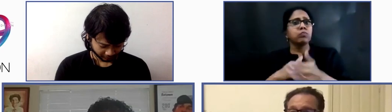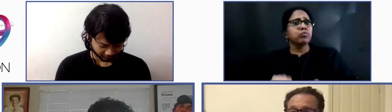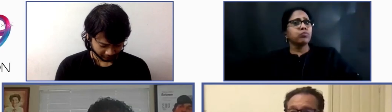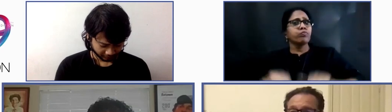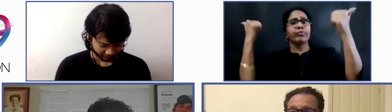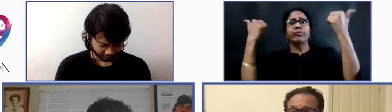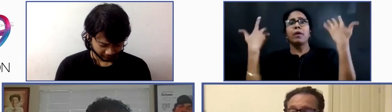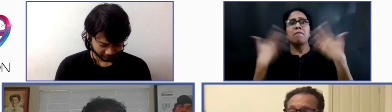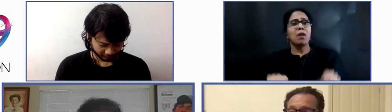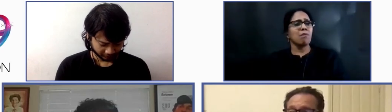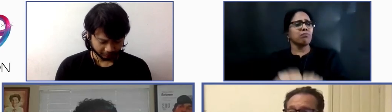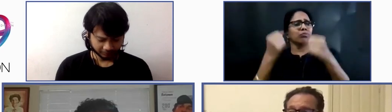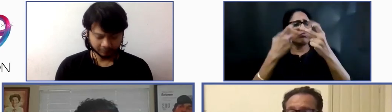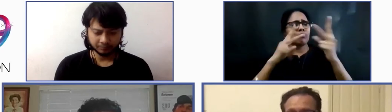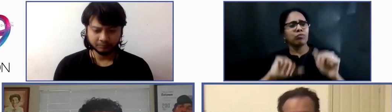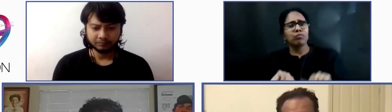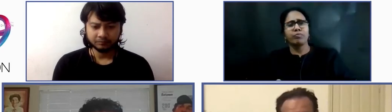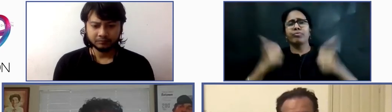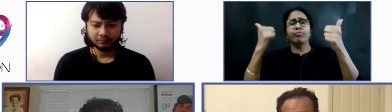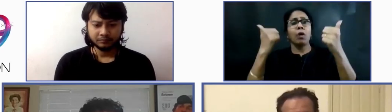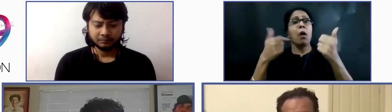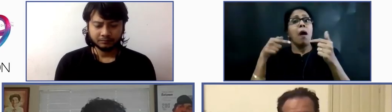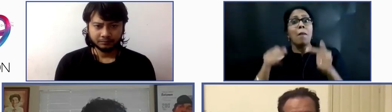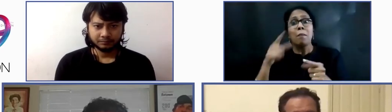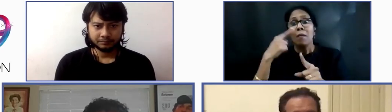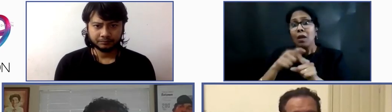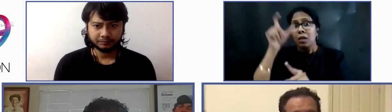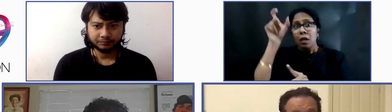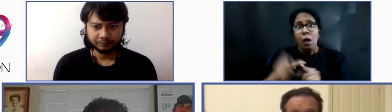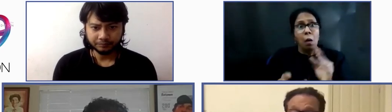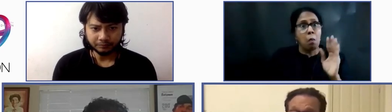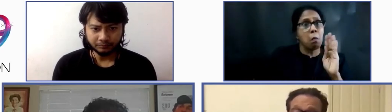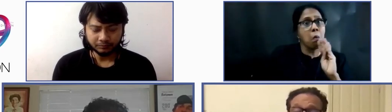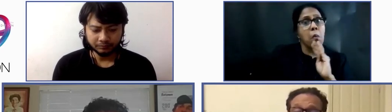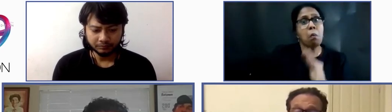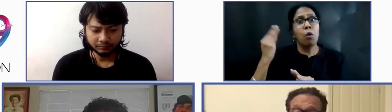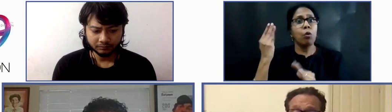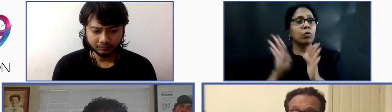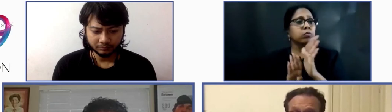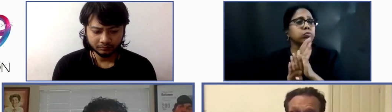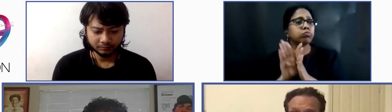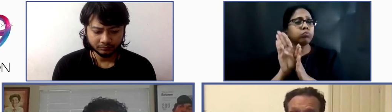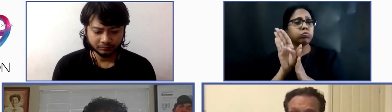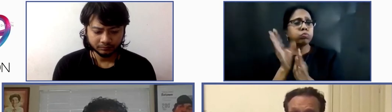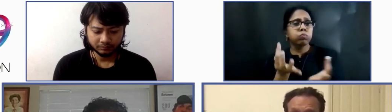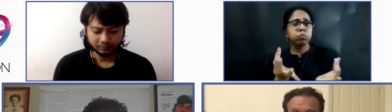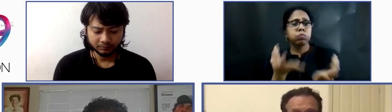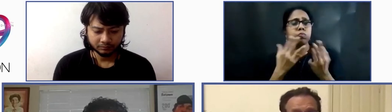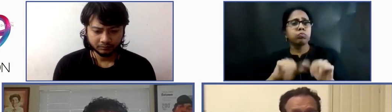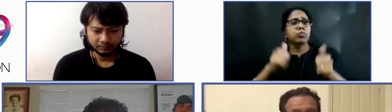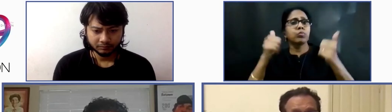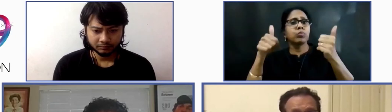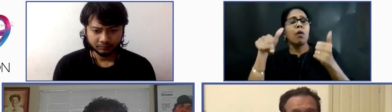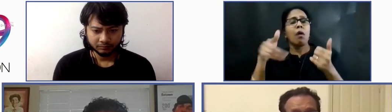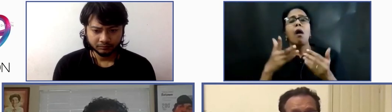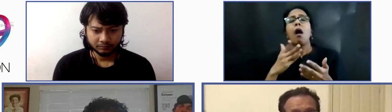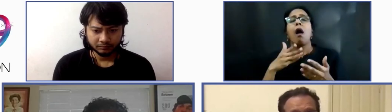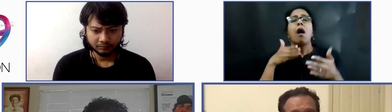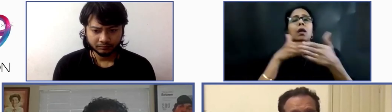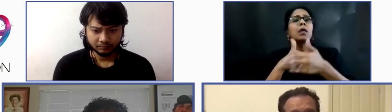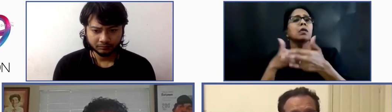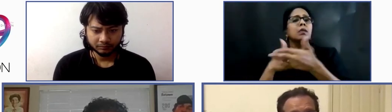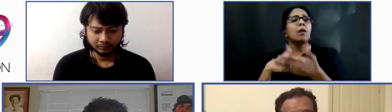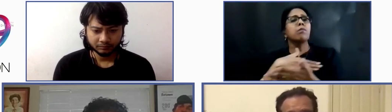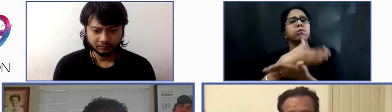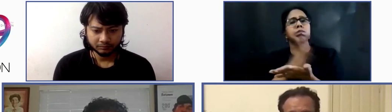and leading even more. Because they need to overcome a disability, I've seen them